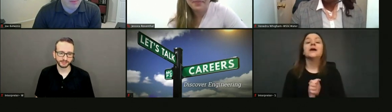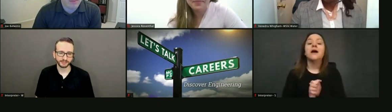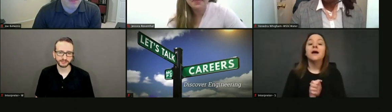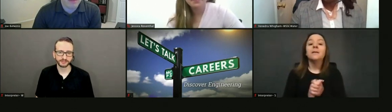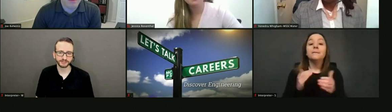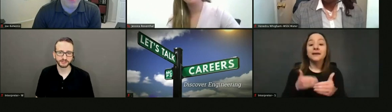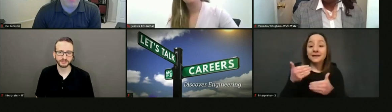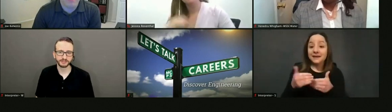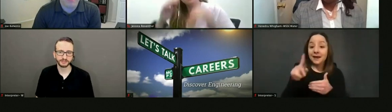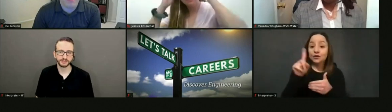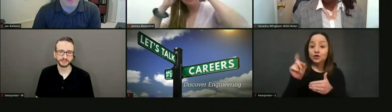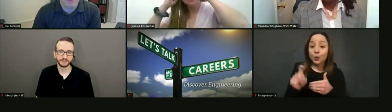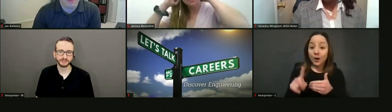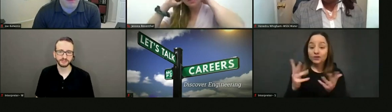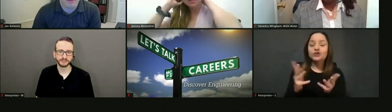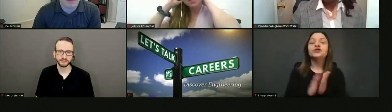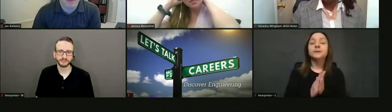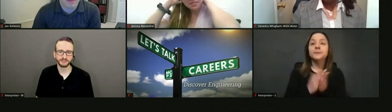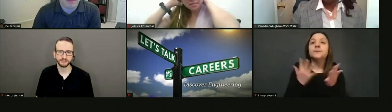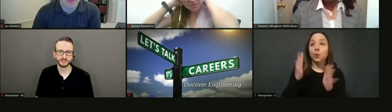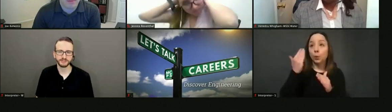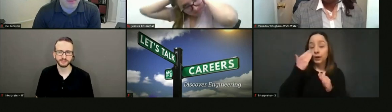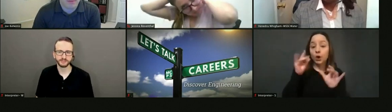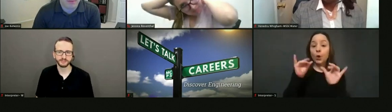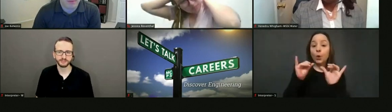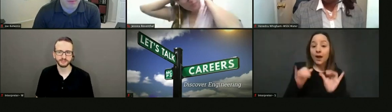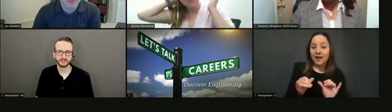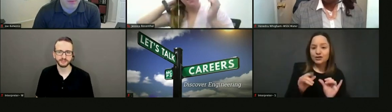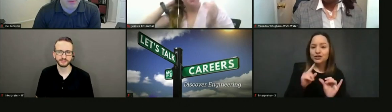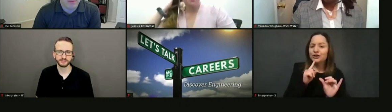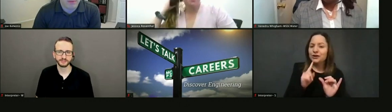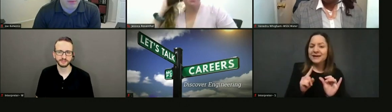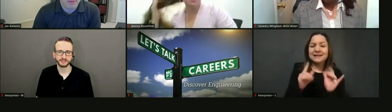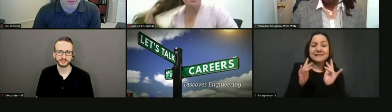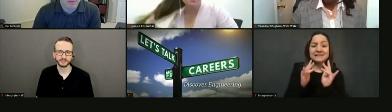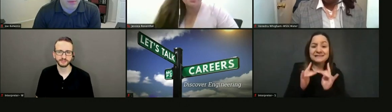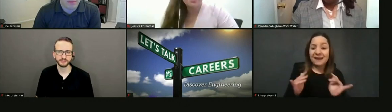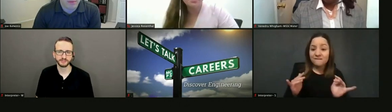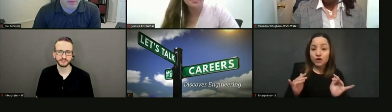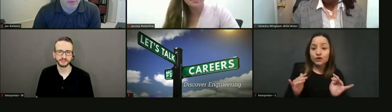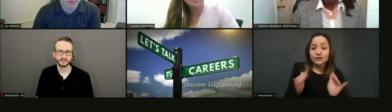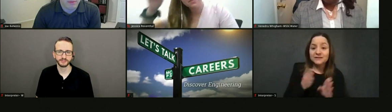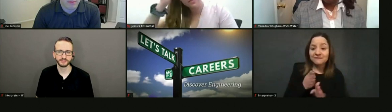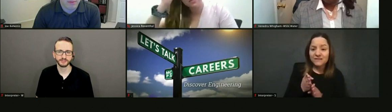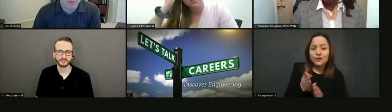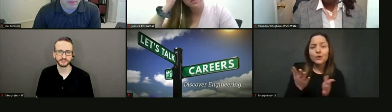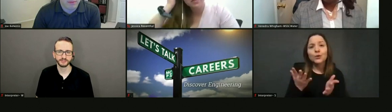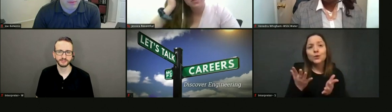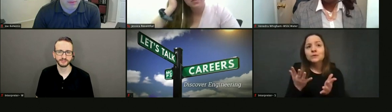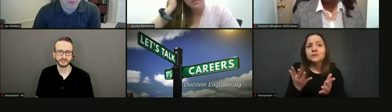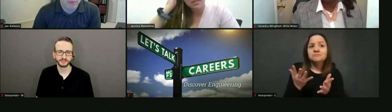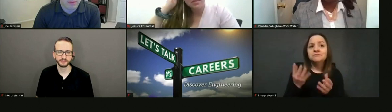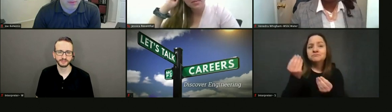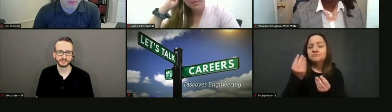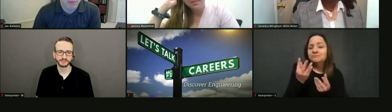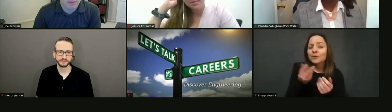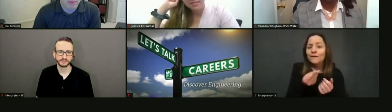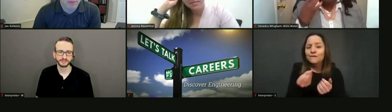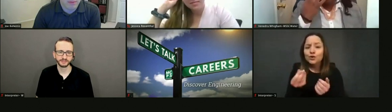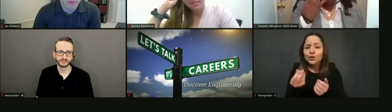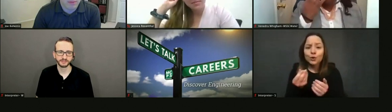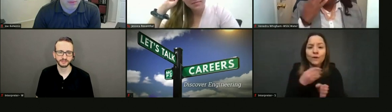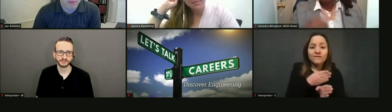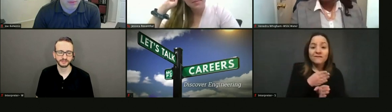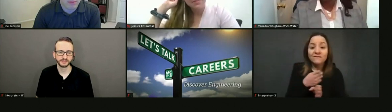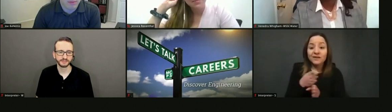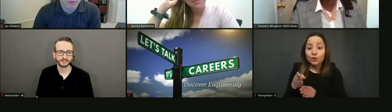next question is that we know that engineering is such a diverse field. So can you name a few of the fields in engineering?